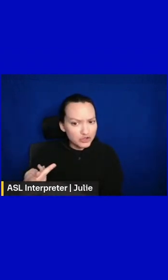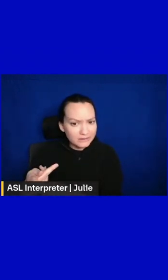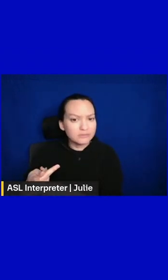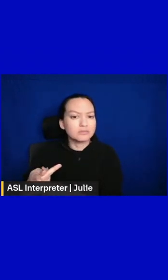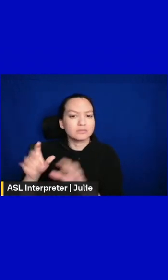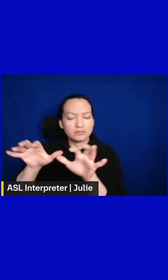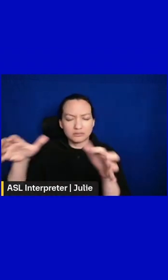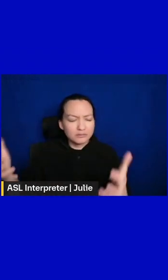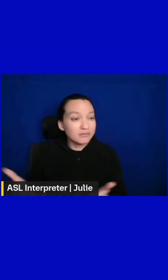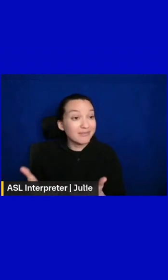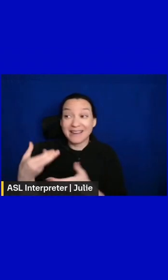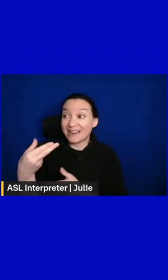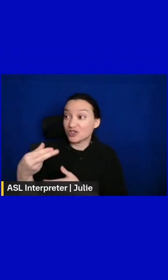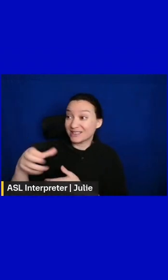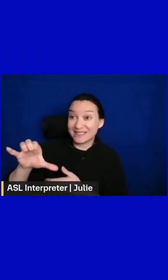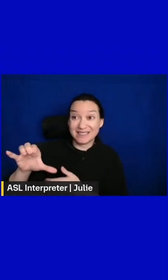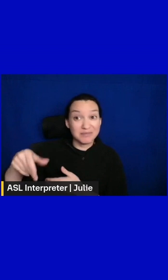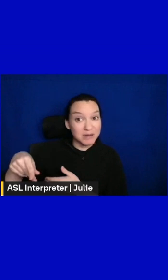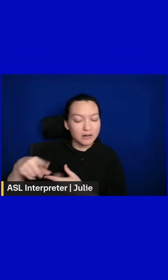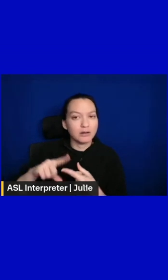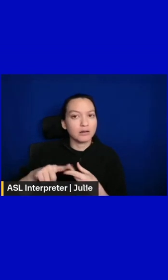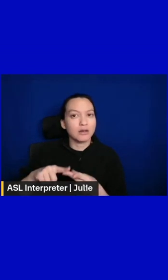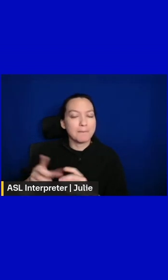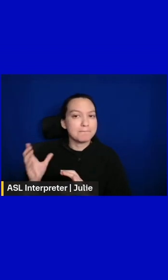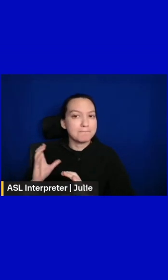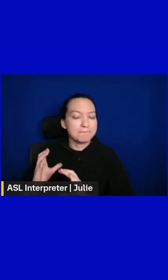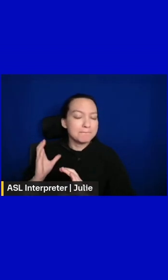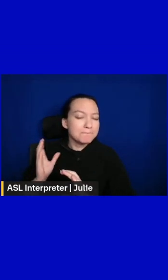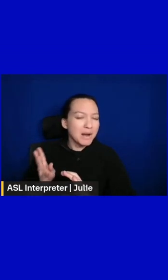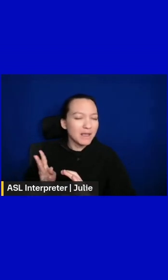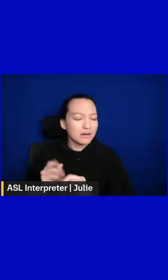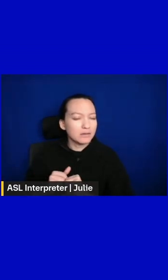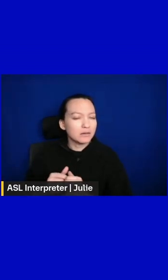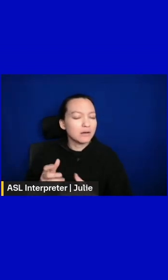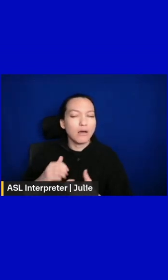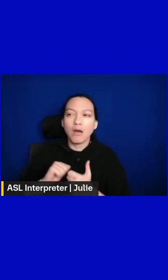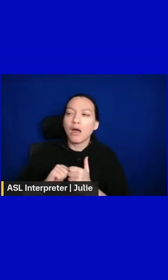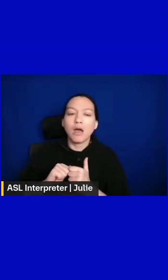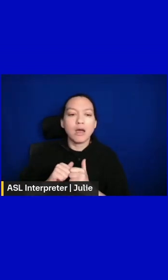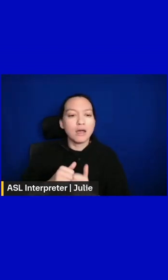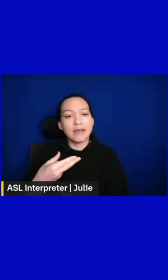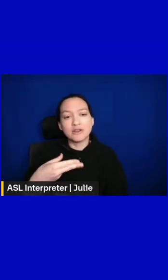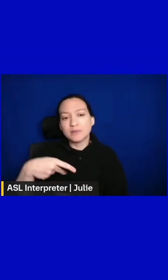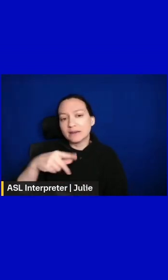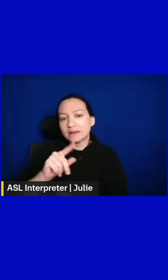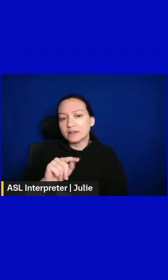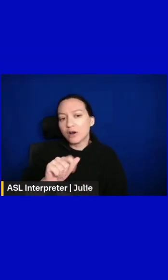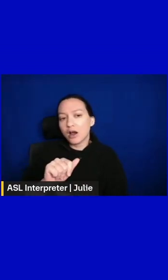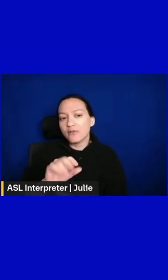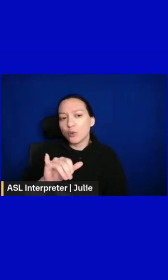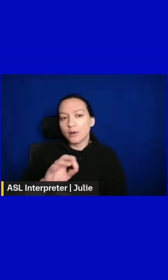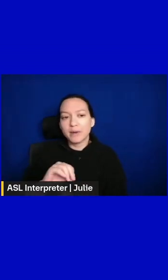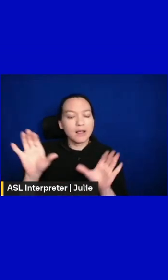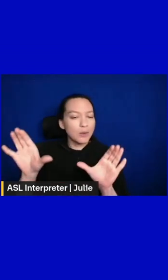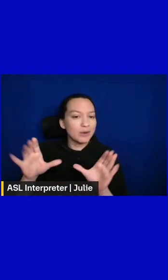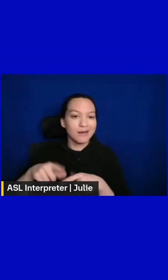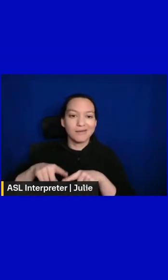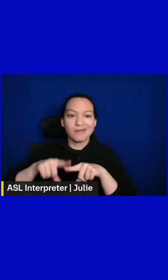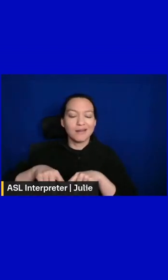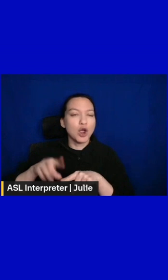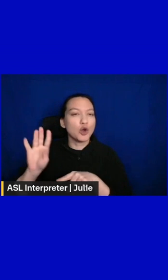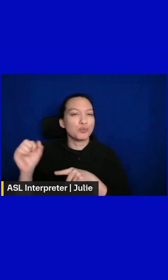within HCP and our pipeline? HCP Terraform Cloud handles this using a